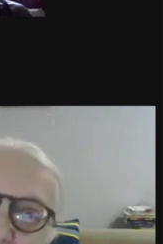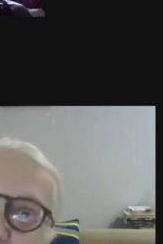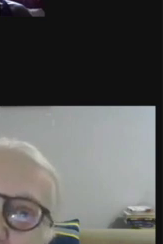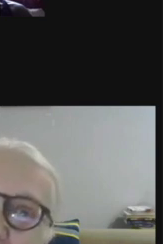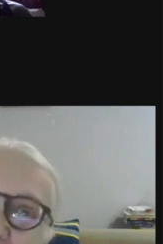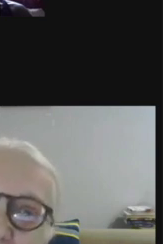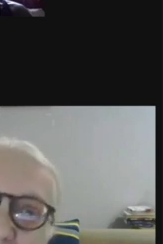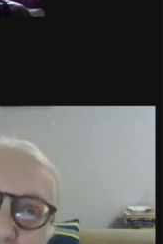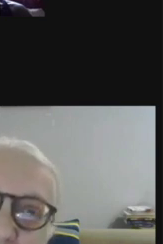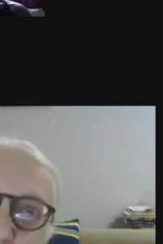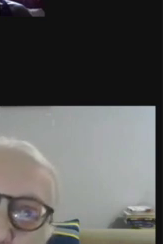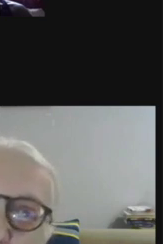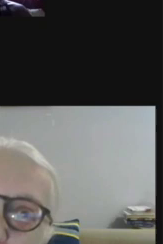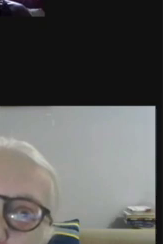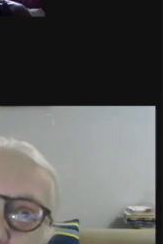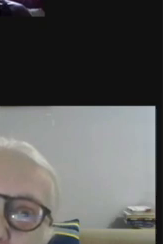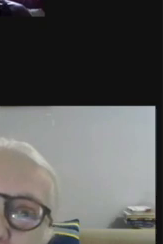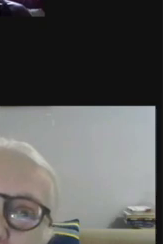programs.